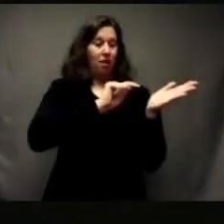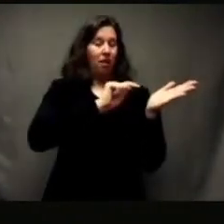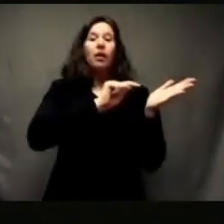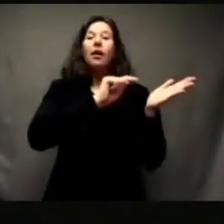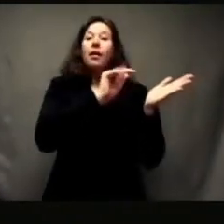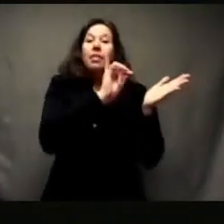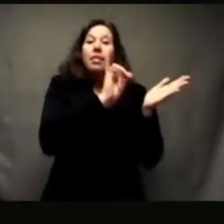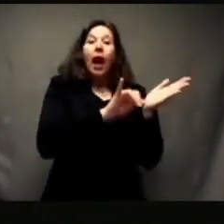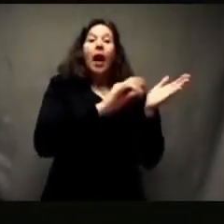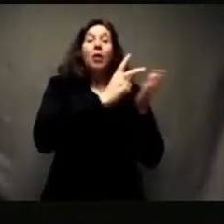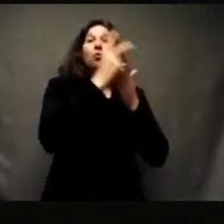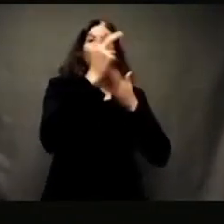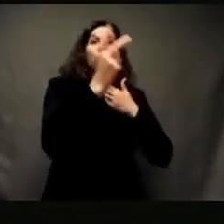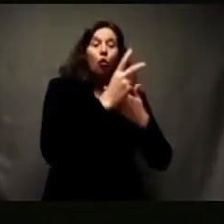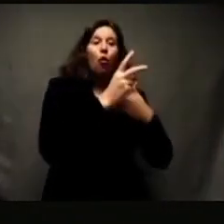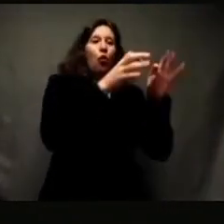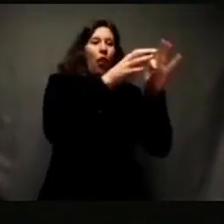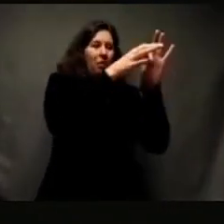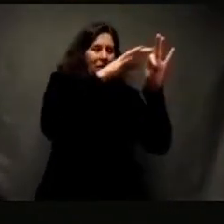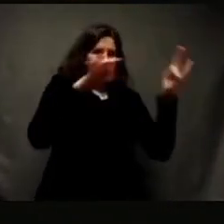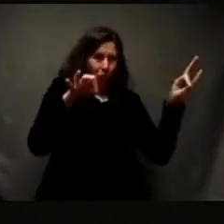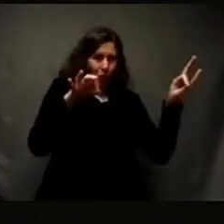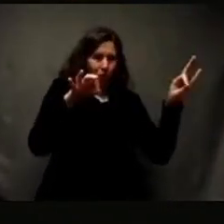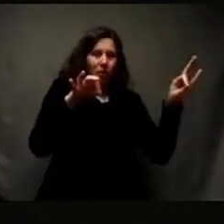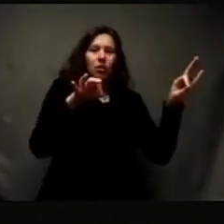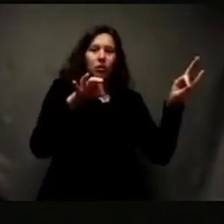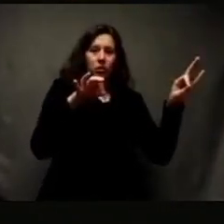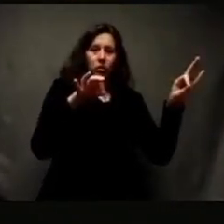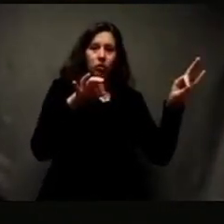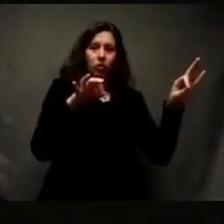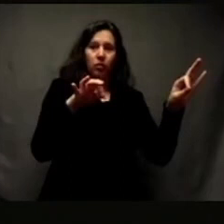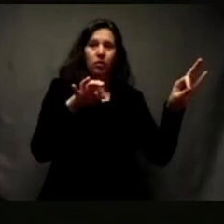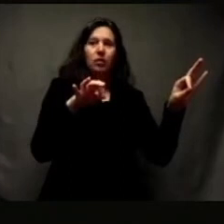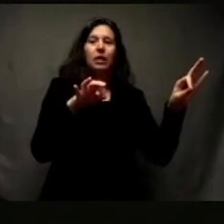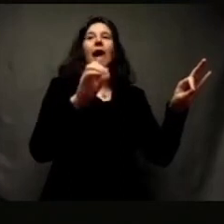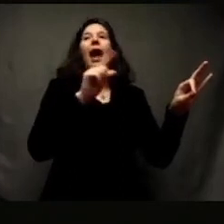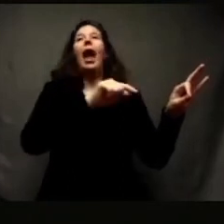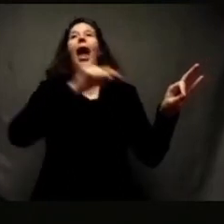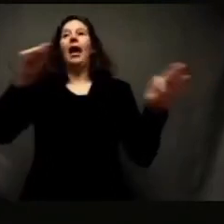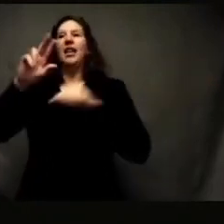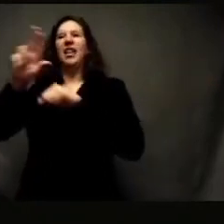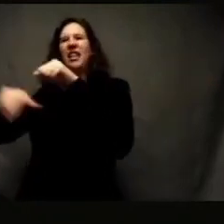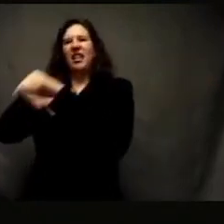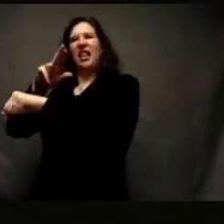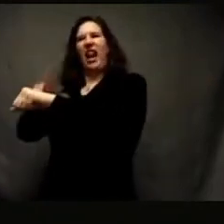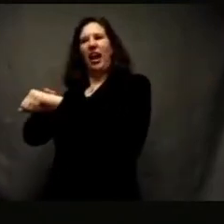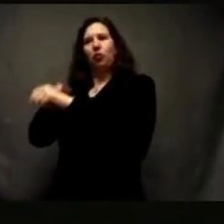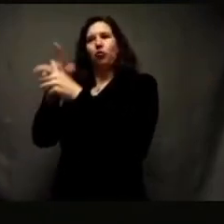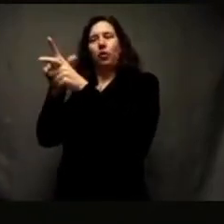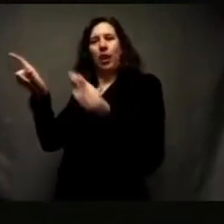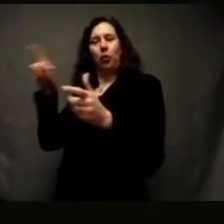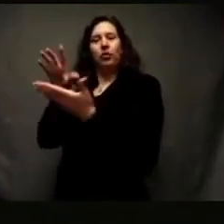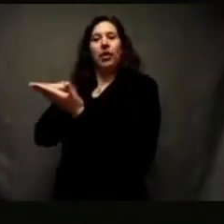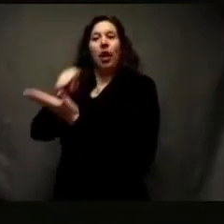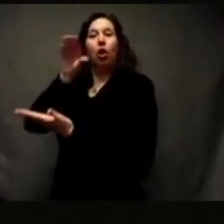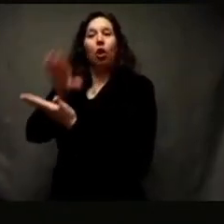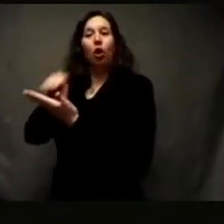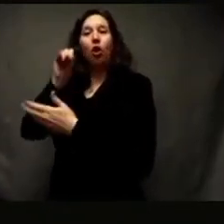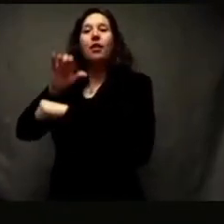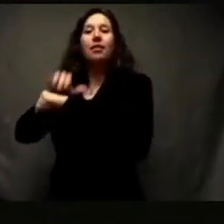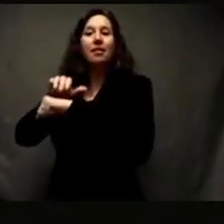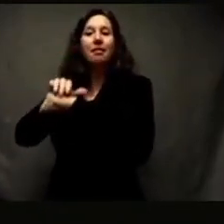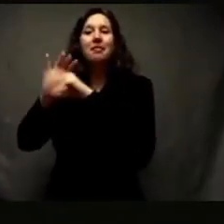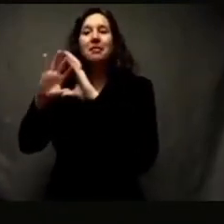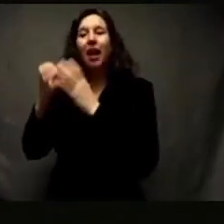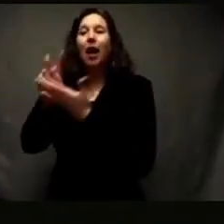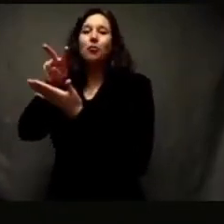this programming language that we were introducing with Scratch Junior and natural language that children were learning in English class and